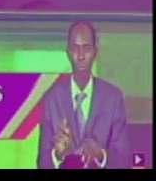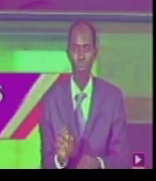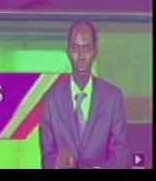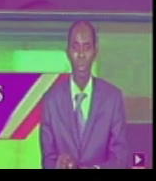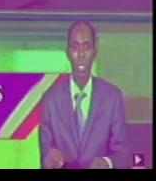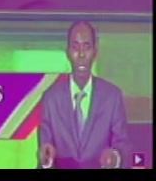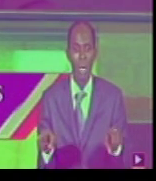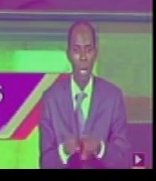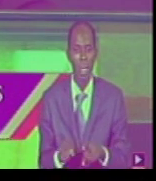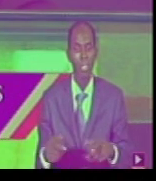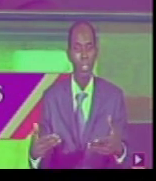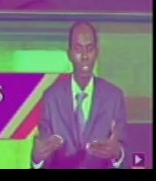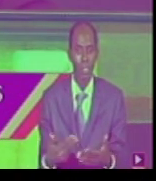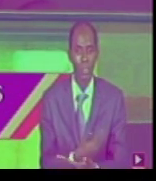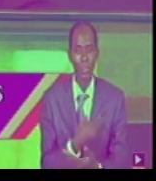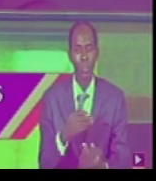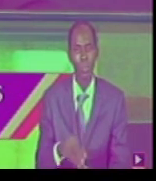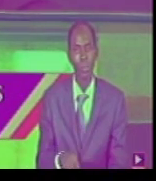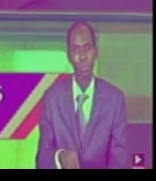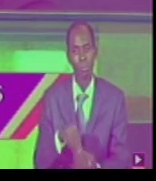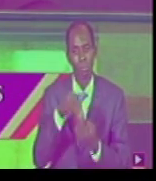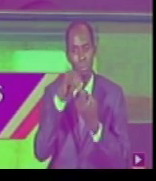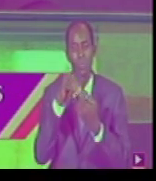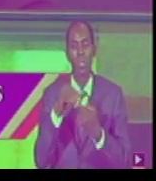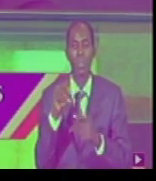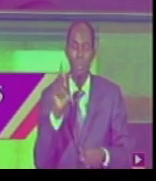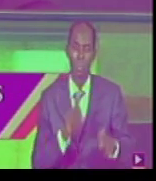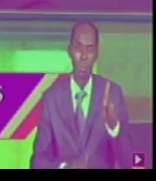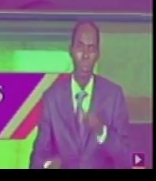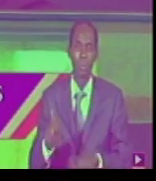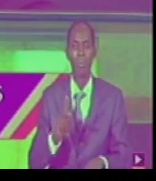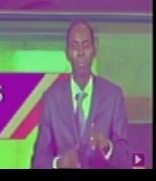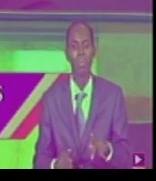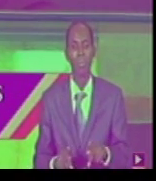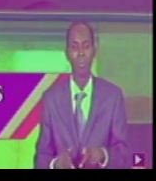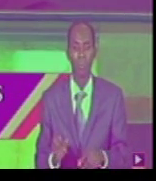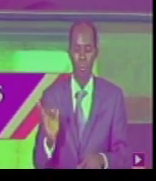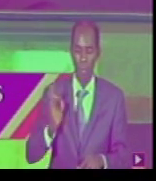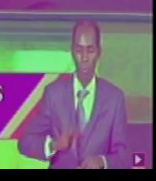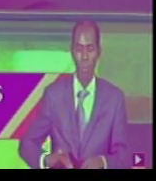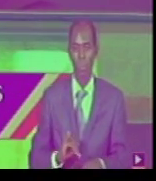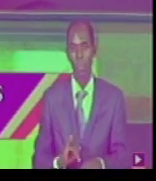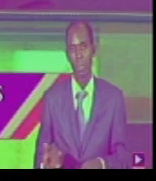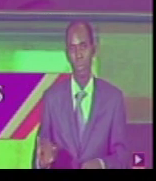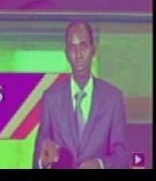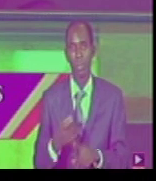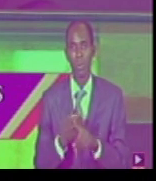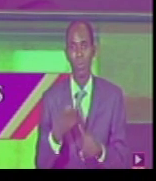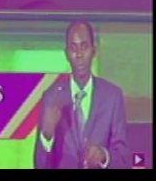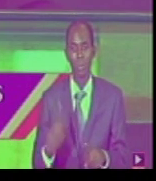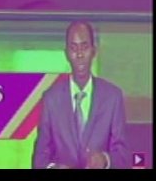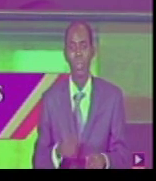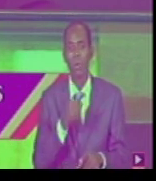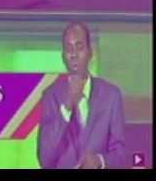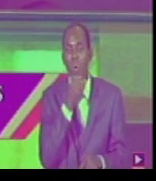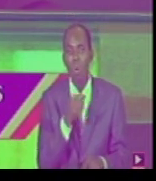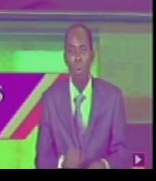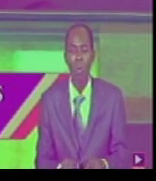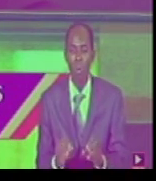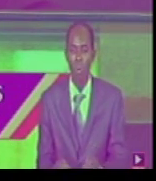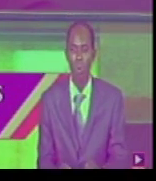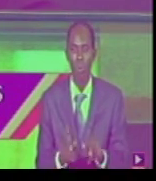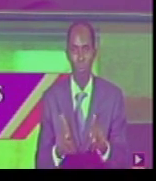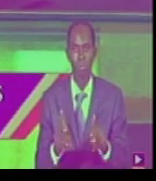as new peculiar people. Benefiting from the old